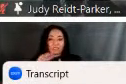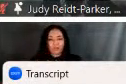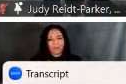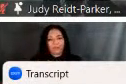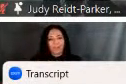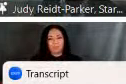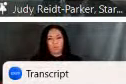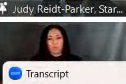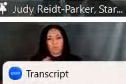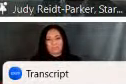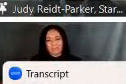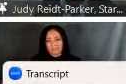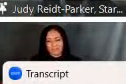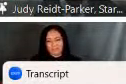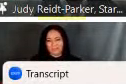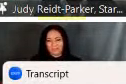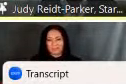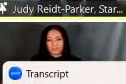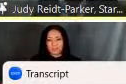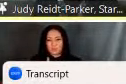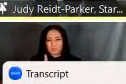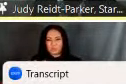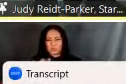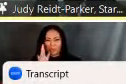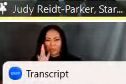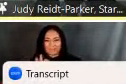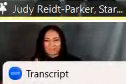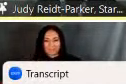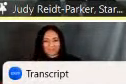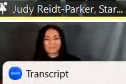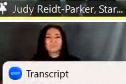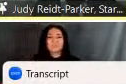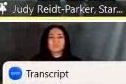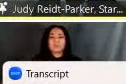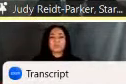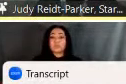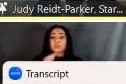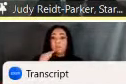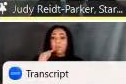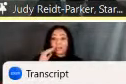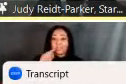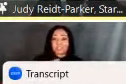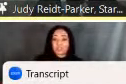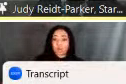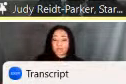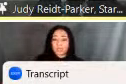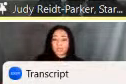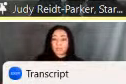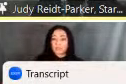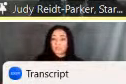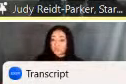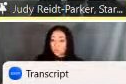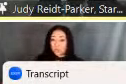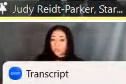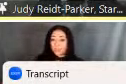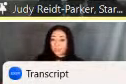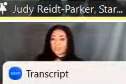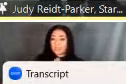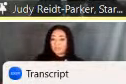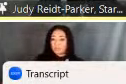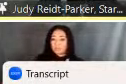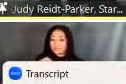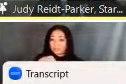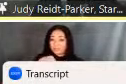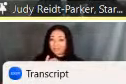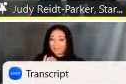Judy will explain. So in the Head Start classroom, if the majority of children in the classroom speak the same language,